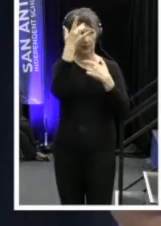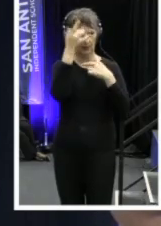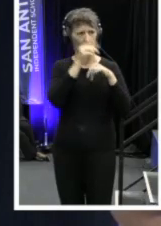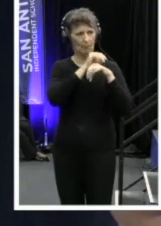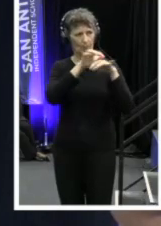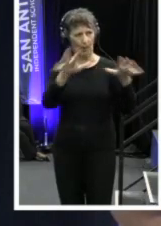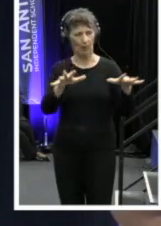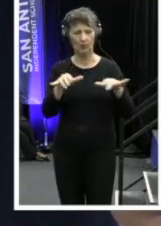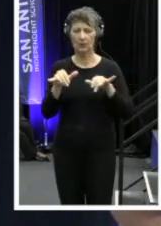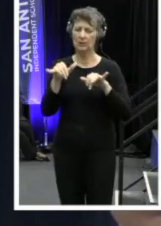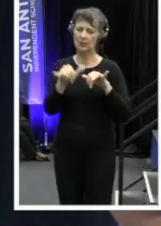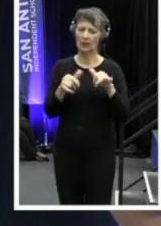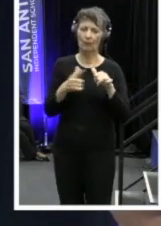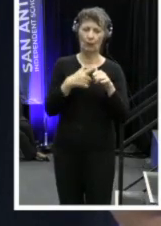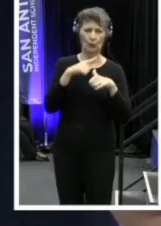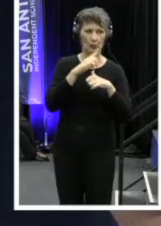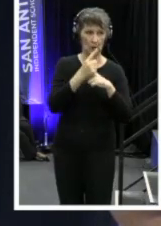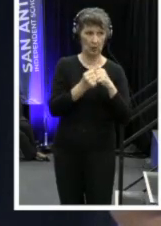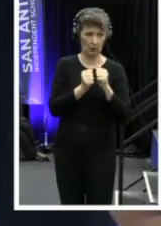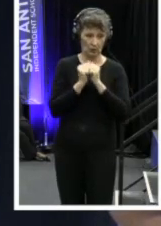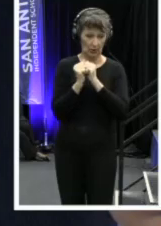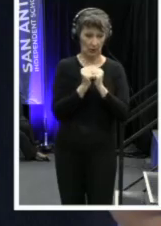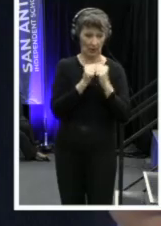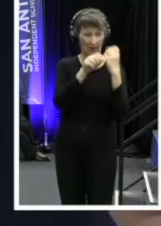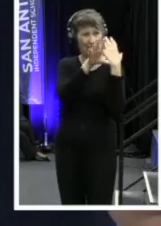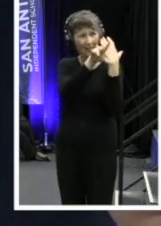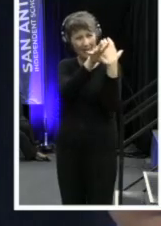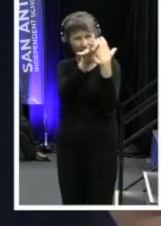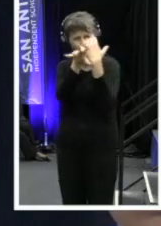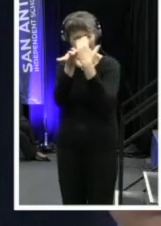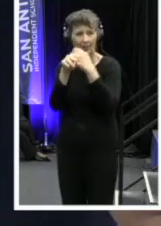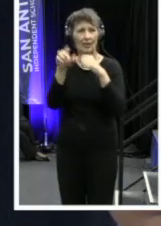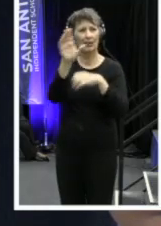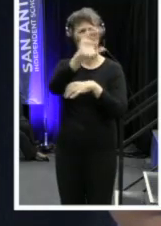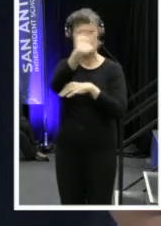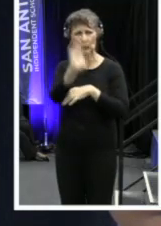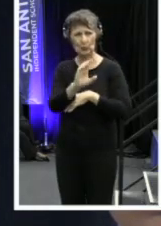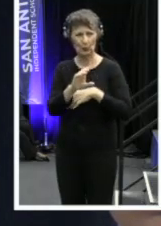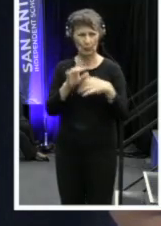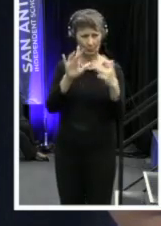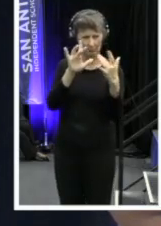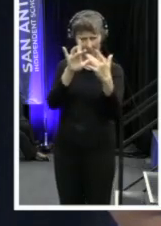us having to spend our first year together through computer screens and Zoom calls.